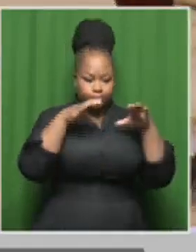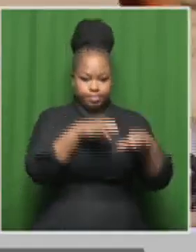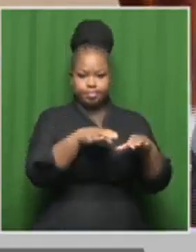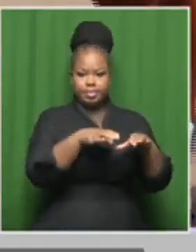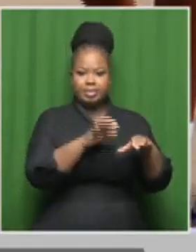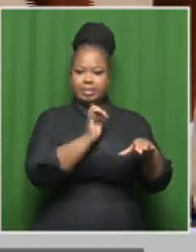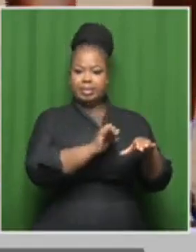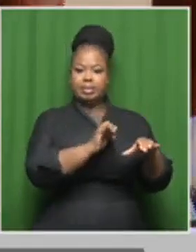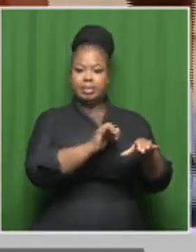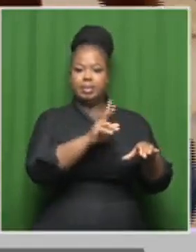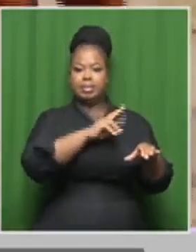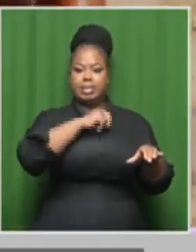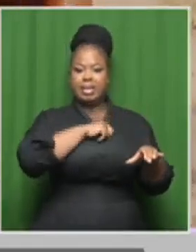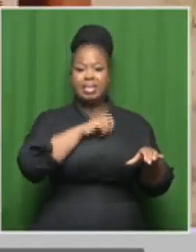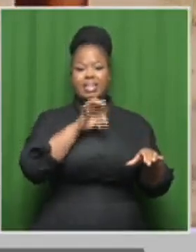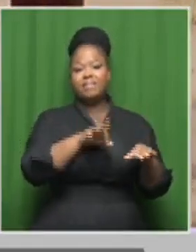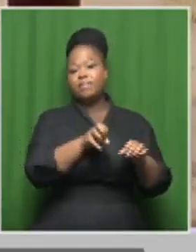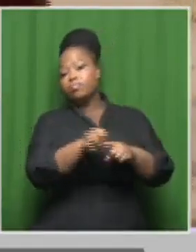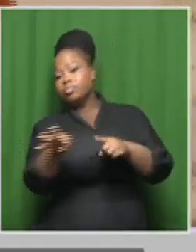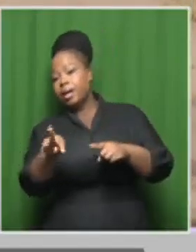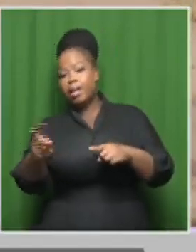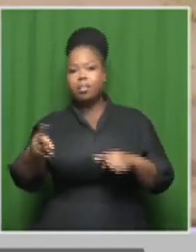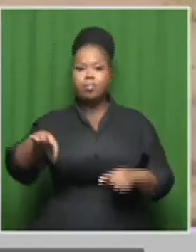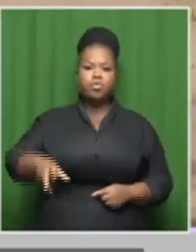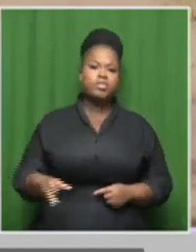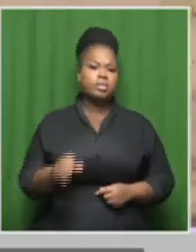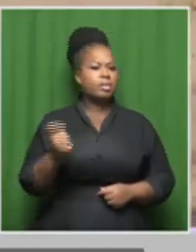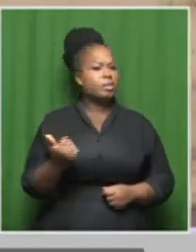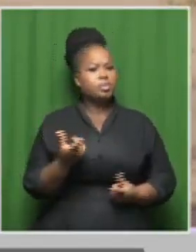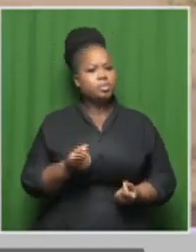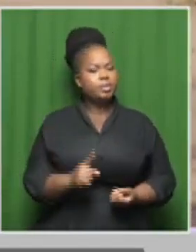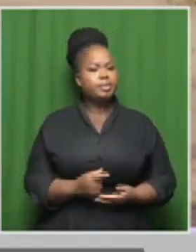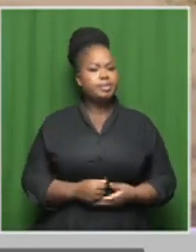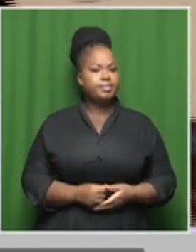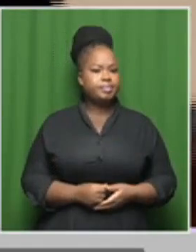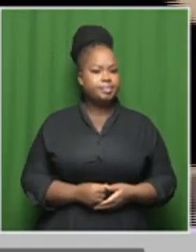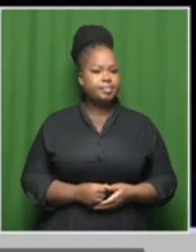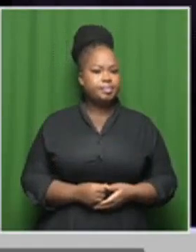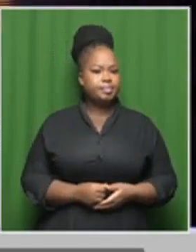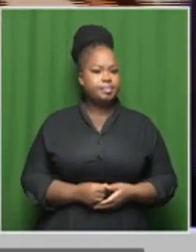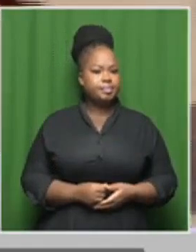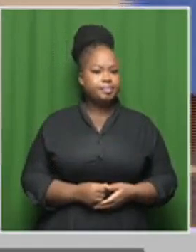and if it does spread, what are some of those measures in place to assist the other provinces at hand?